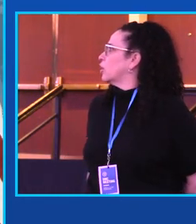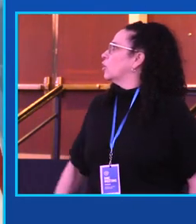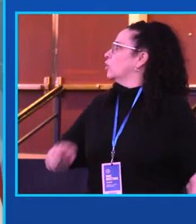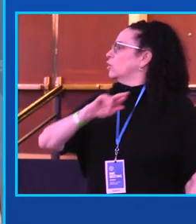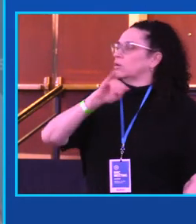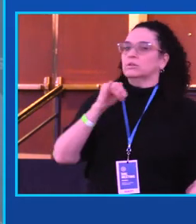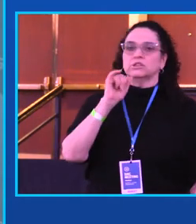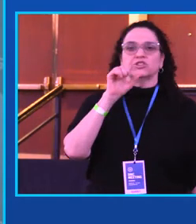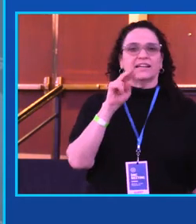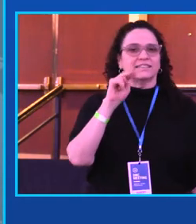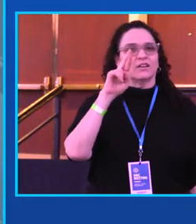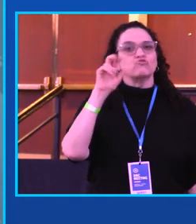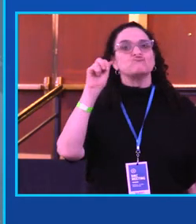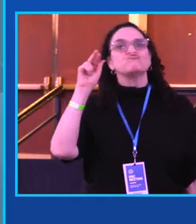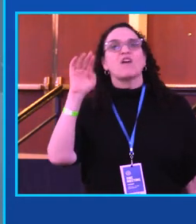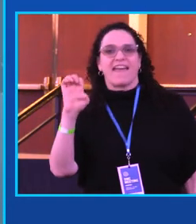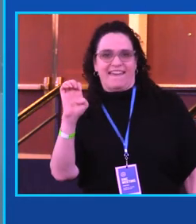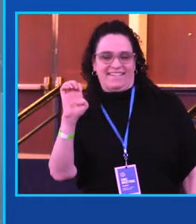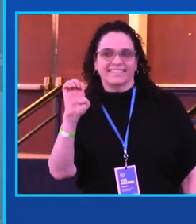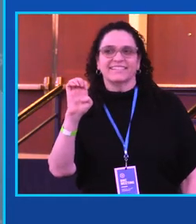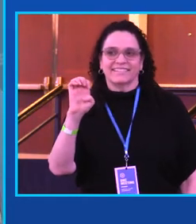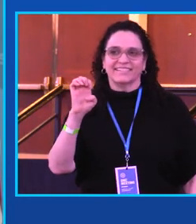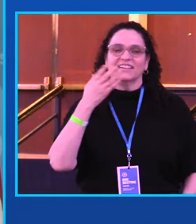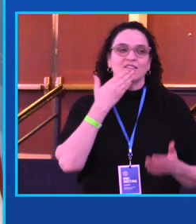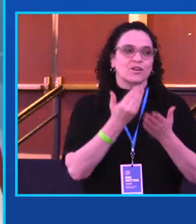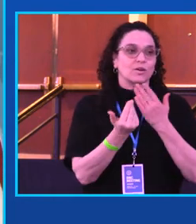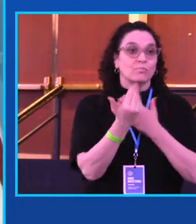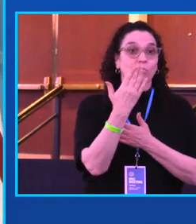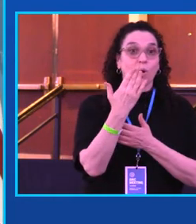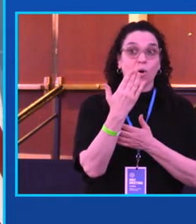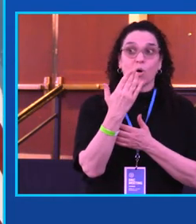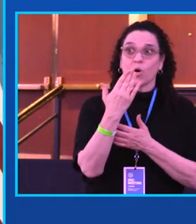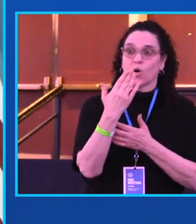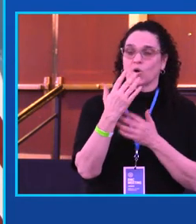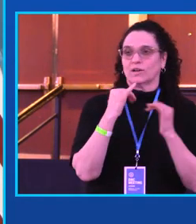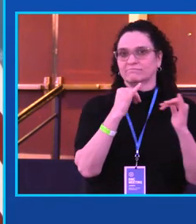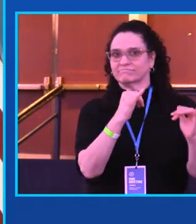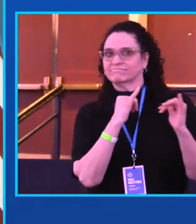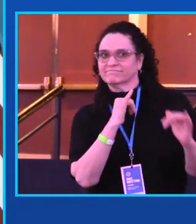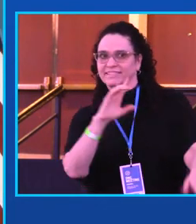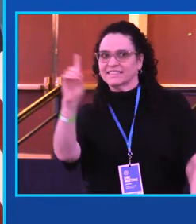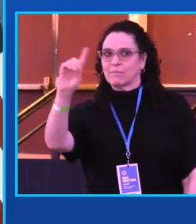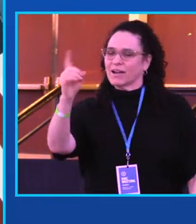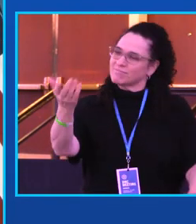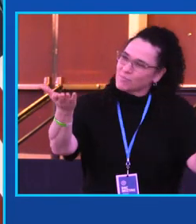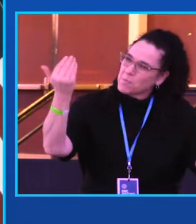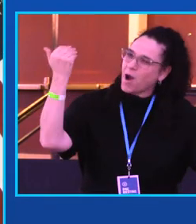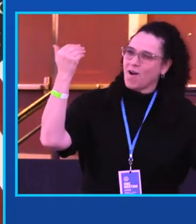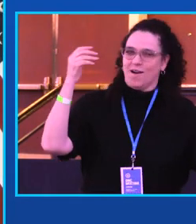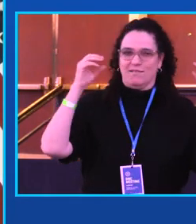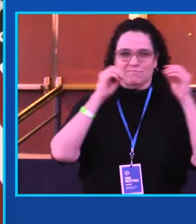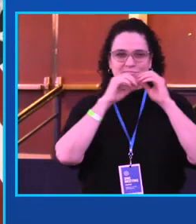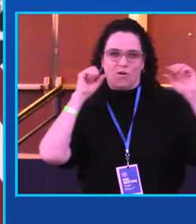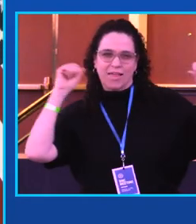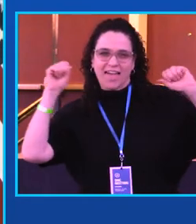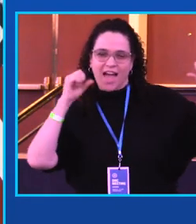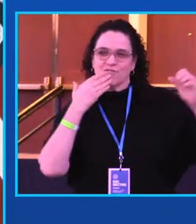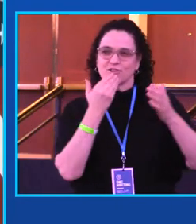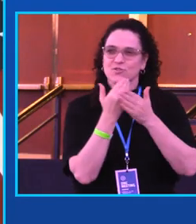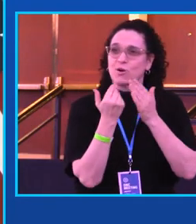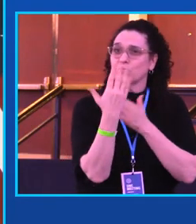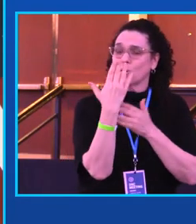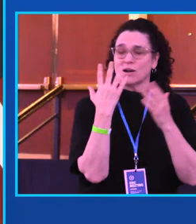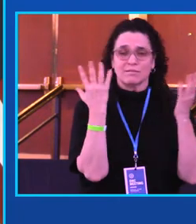Good morning, fellow Democrats. We can do that better. Good morning. It is